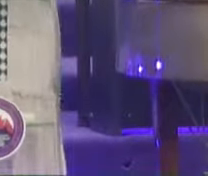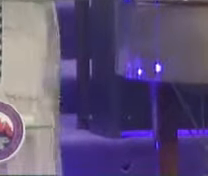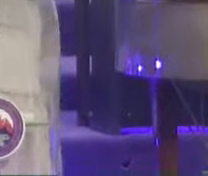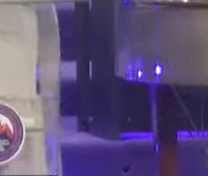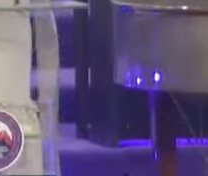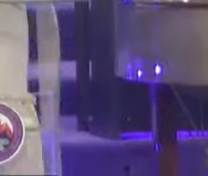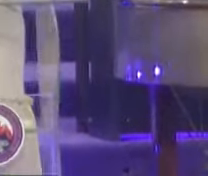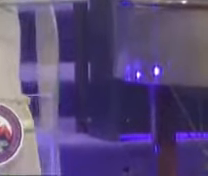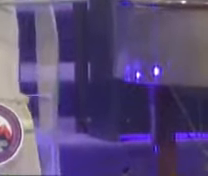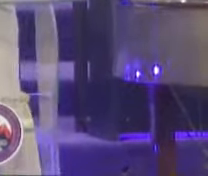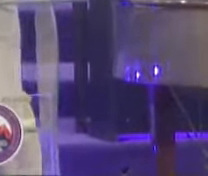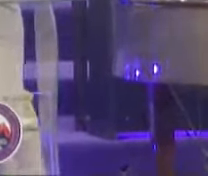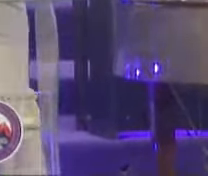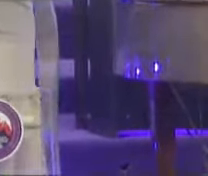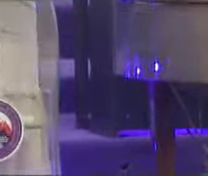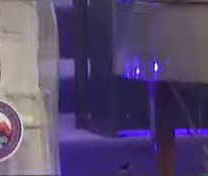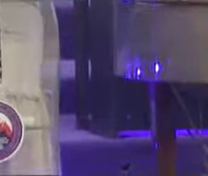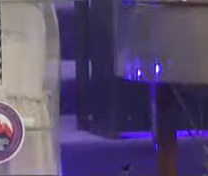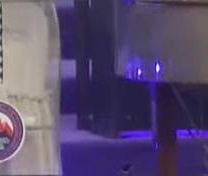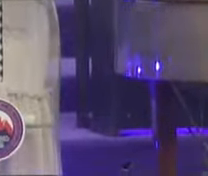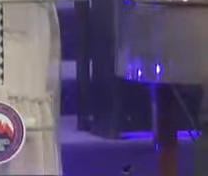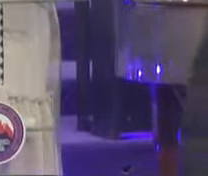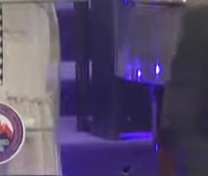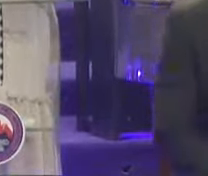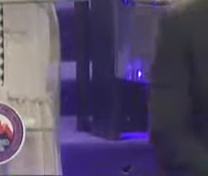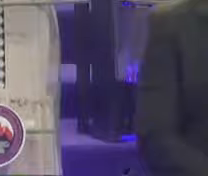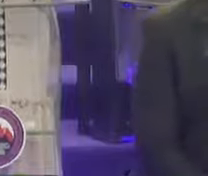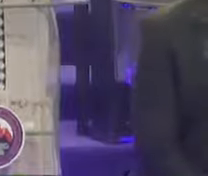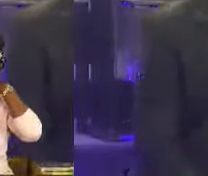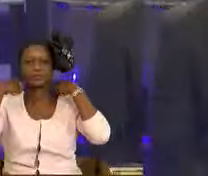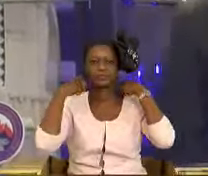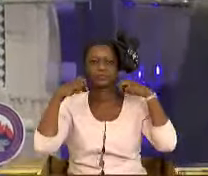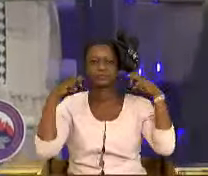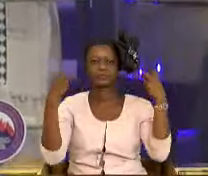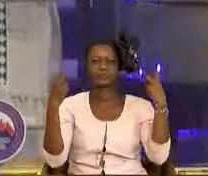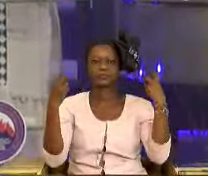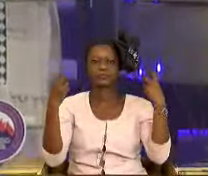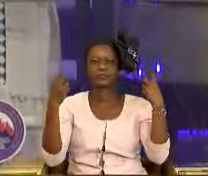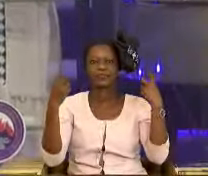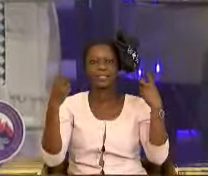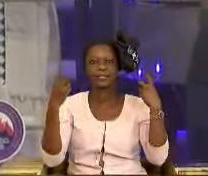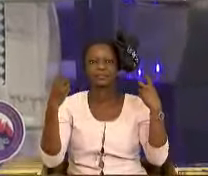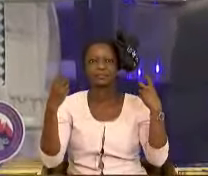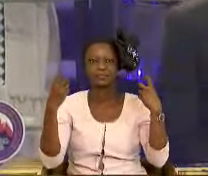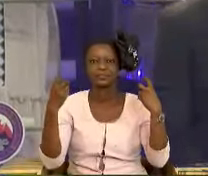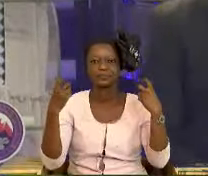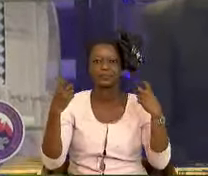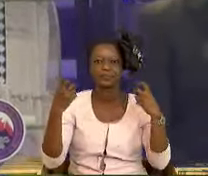prayers titled dissolving evil